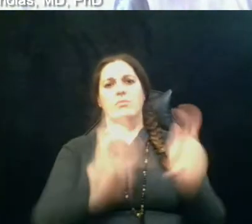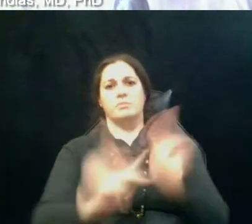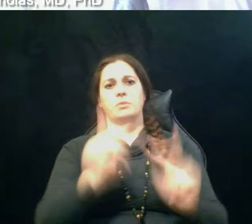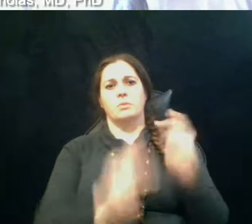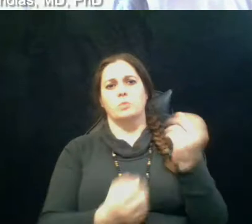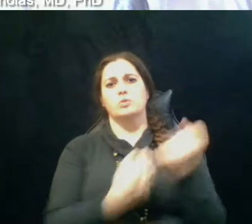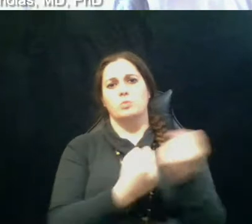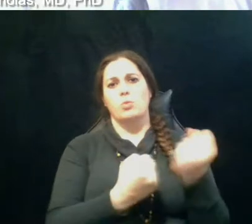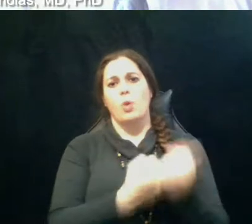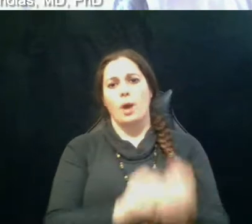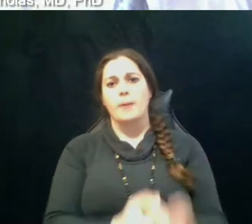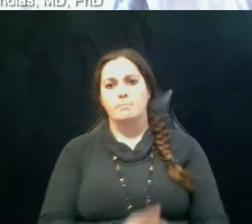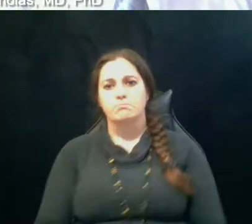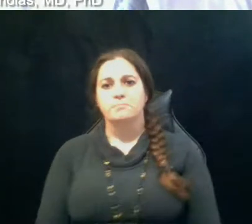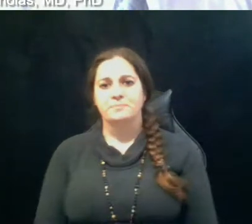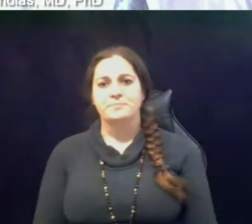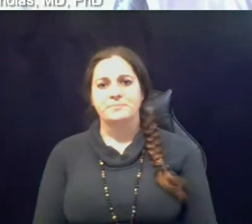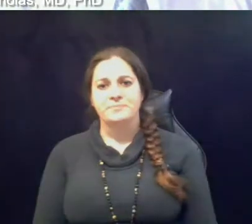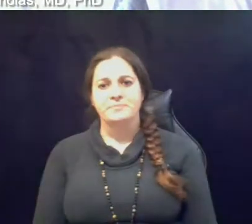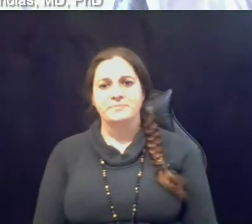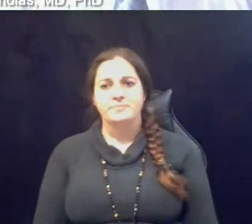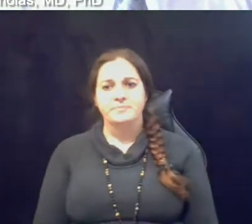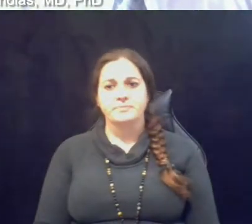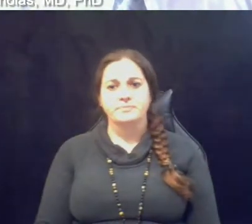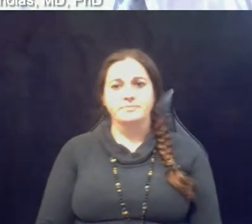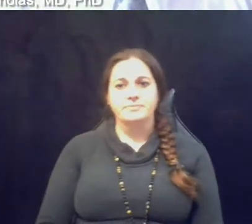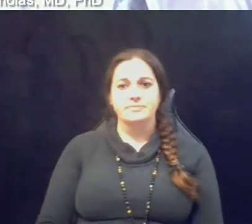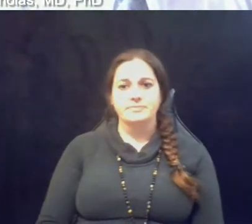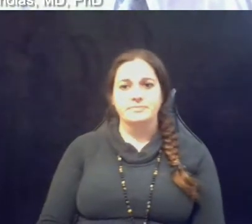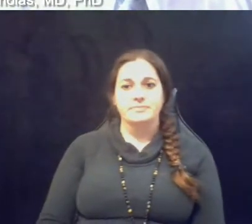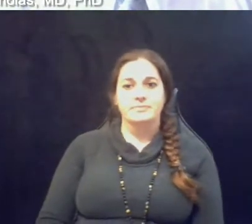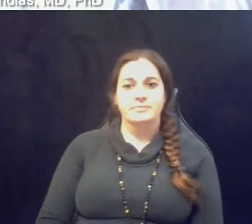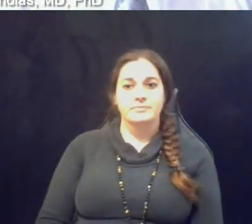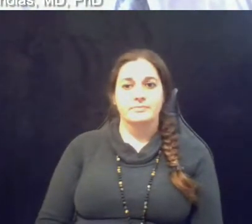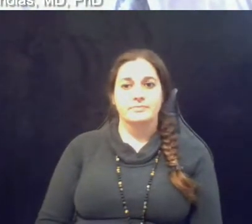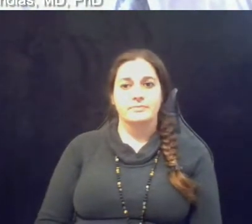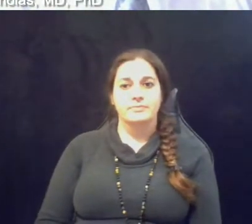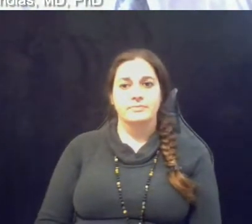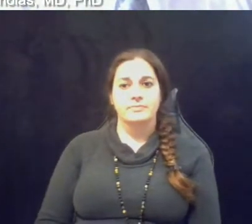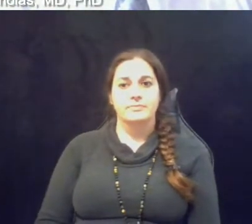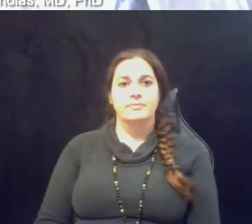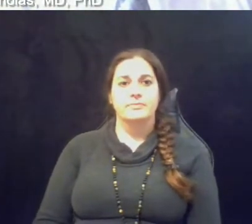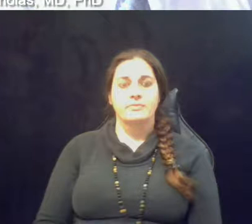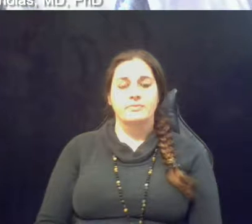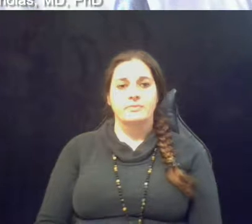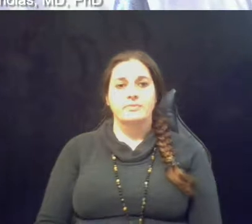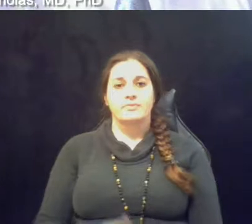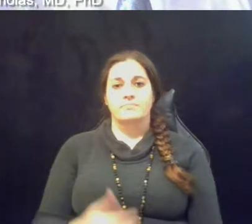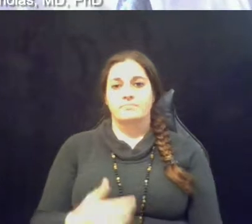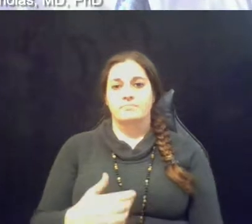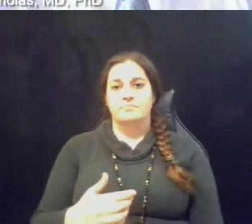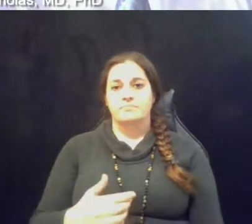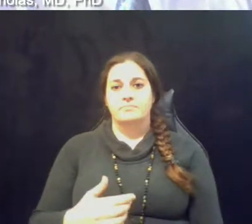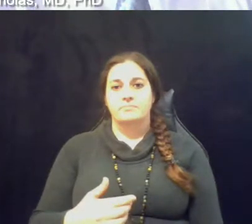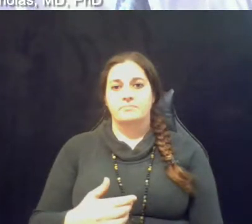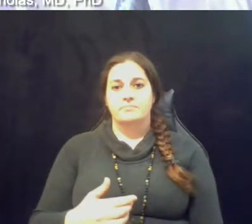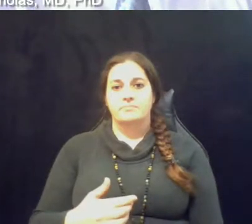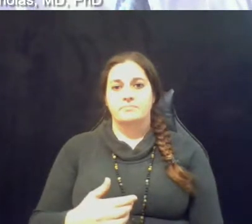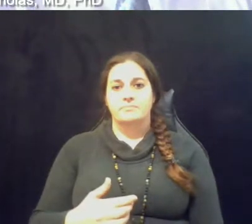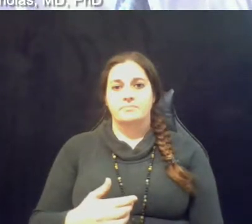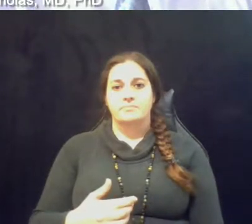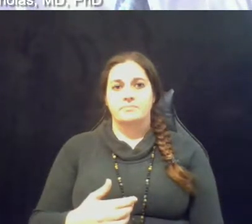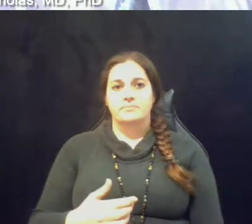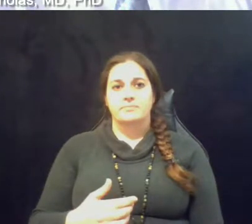And Dr. Sholas, we really appreciate you being here today. It's been a pleasure to be able to talk with you. And I don't think we have any